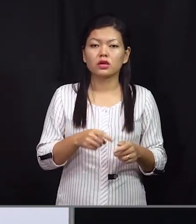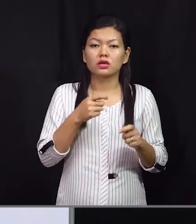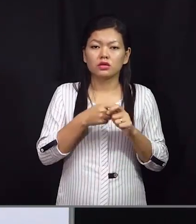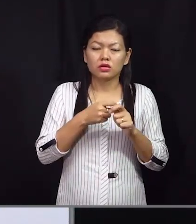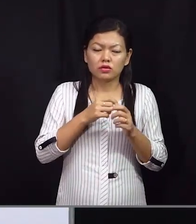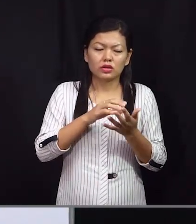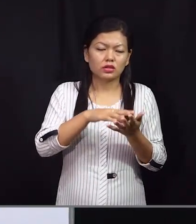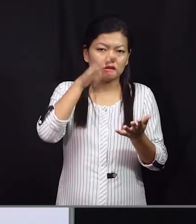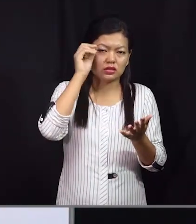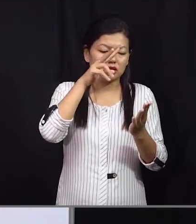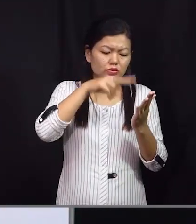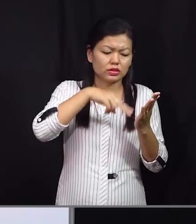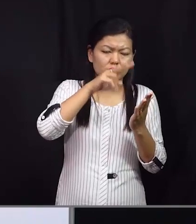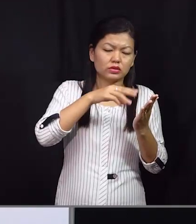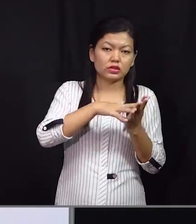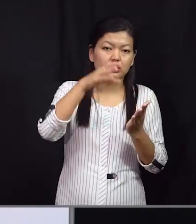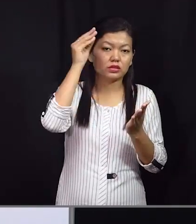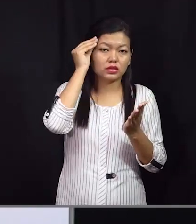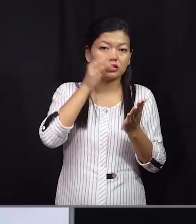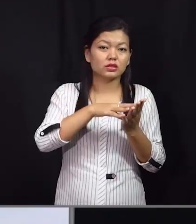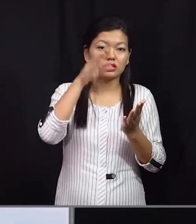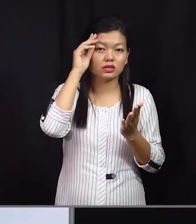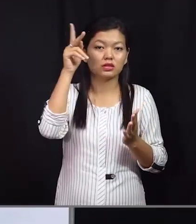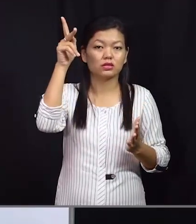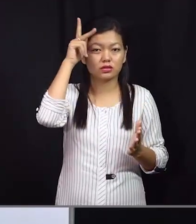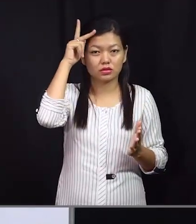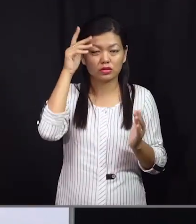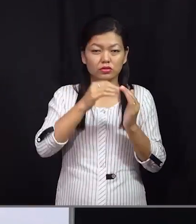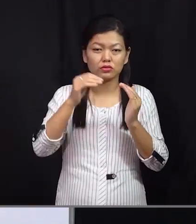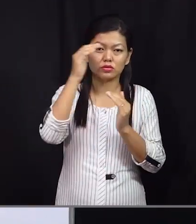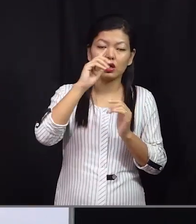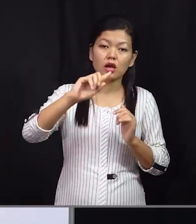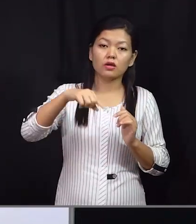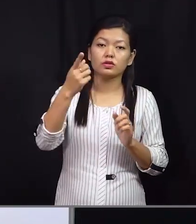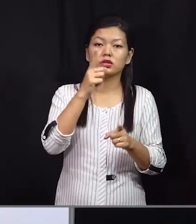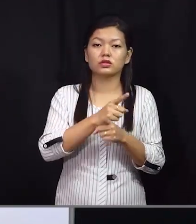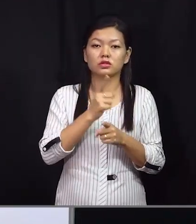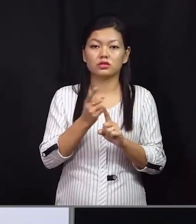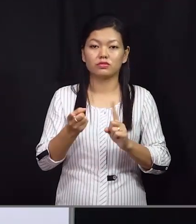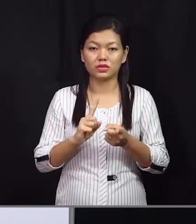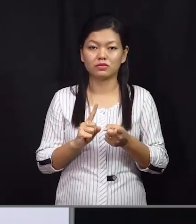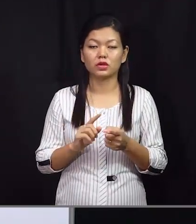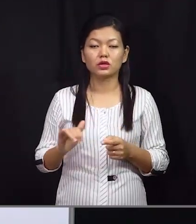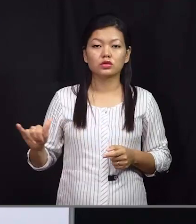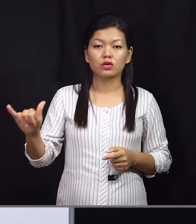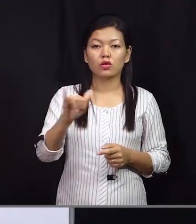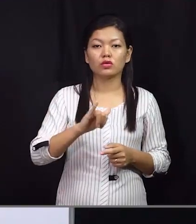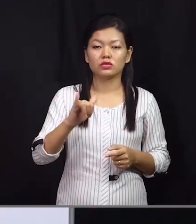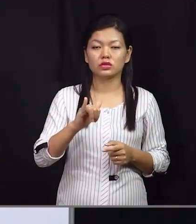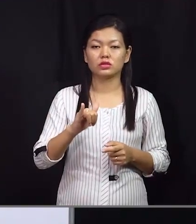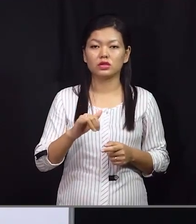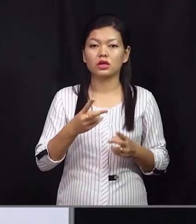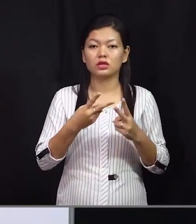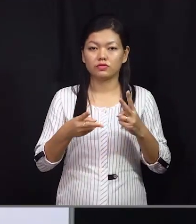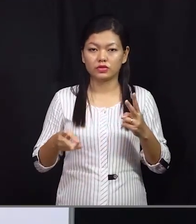work for the society, work for themselves, but they also provide services to the society. Okay, so these are the characteristics